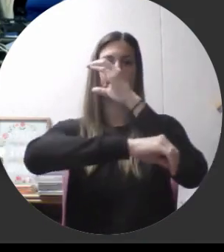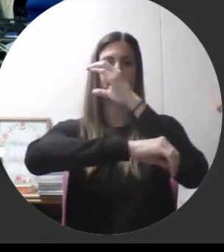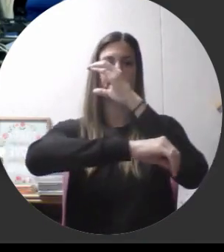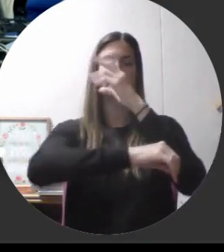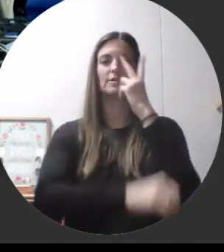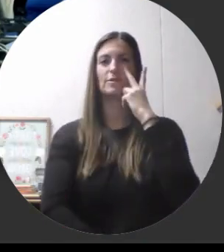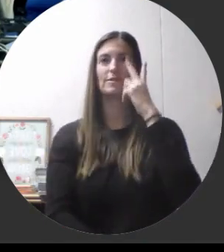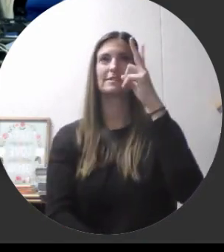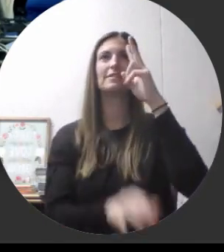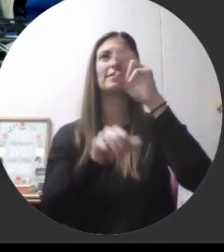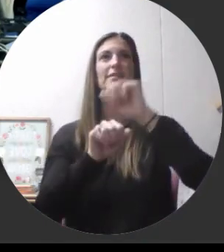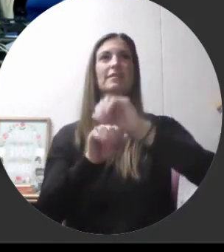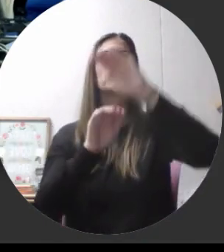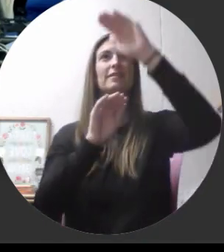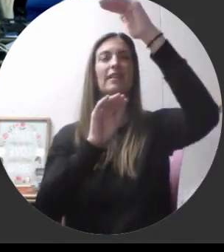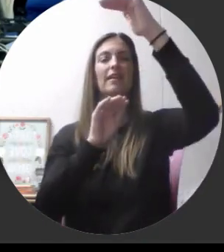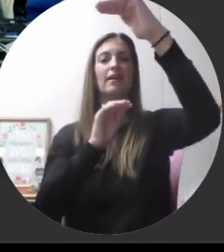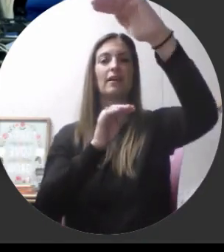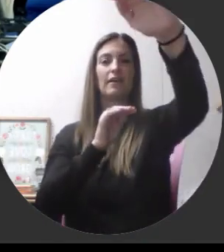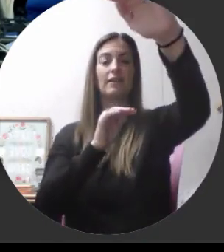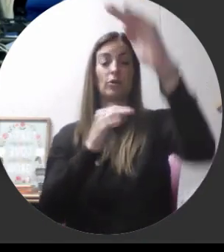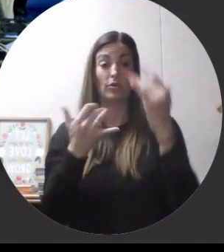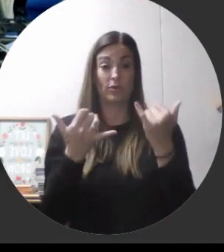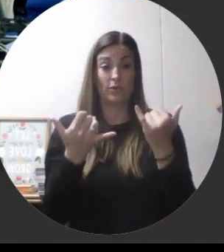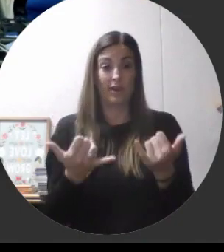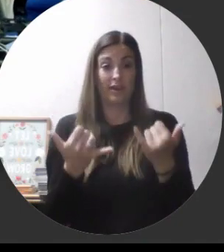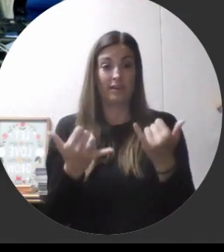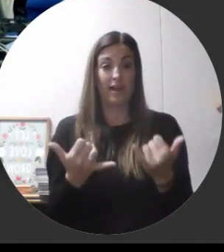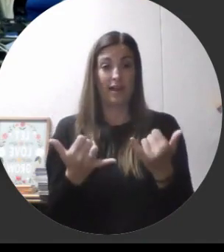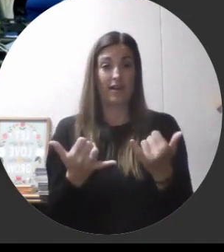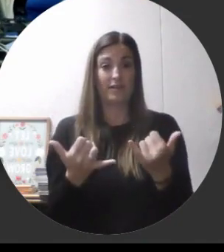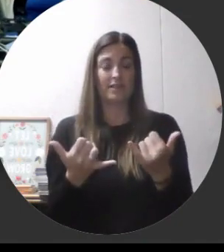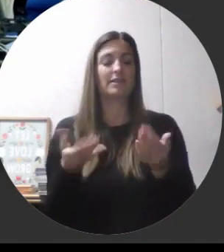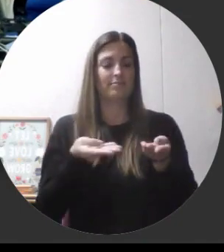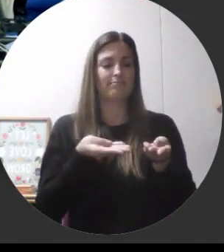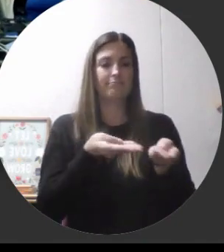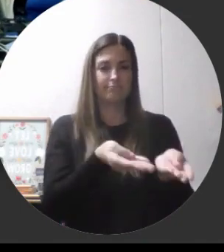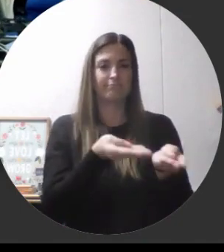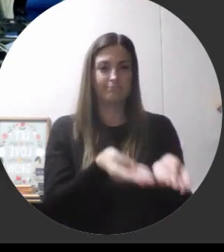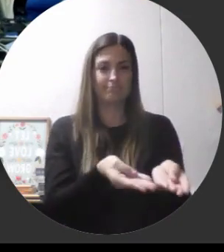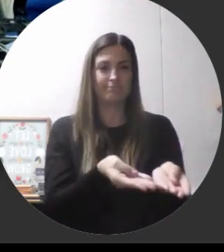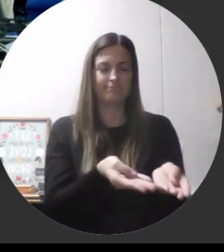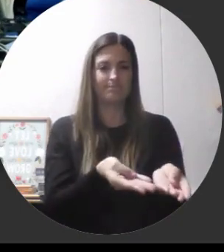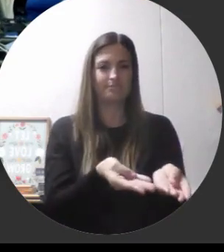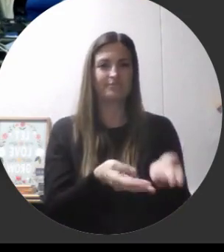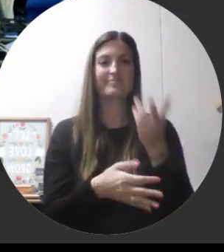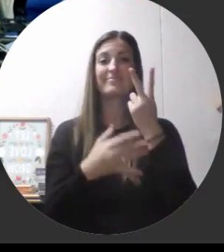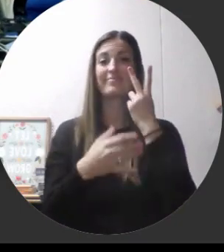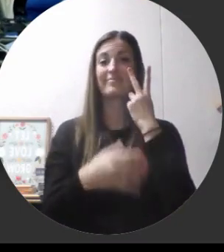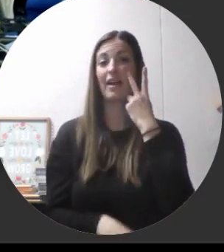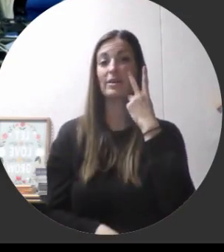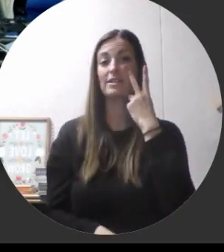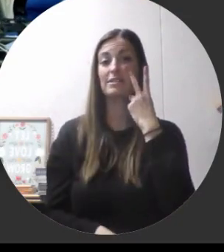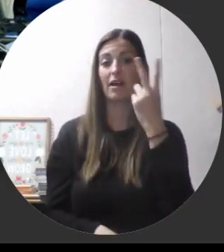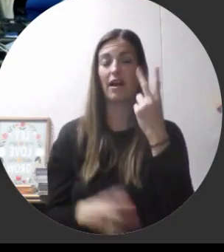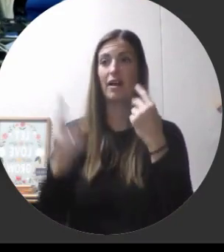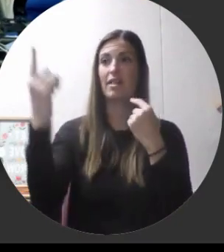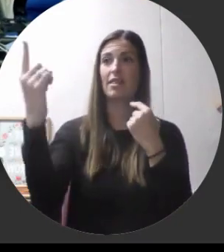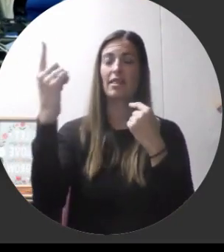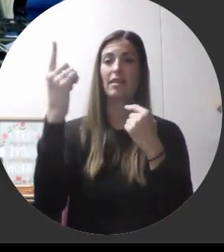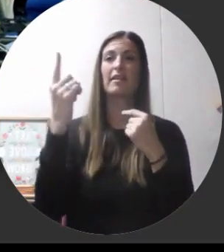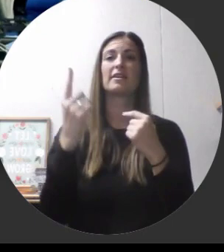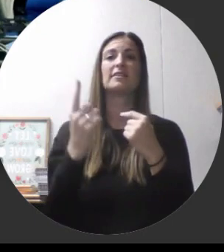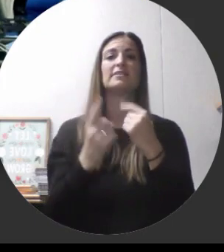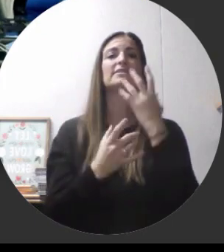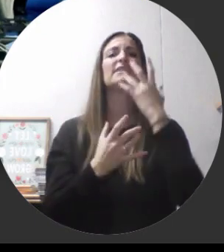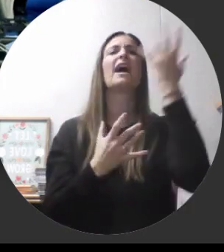top of the cliff path. It was at this time that he received his first meal of the day. Now, when he saw the giants approaching, he began to call out